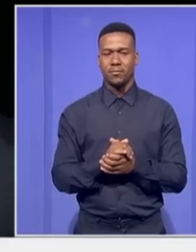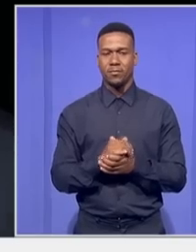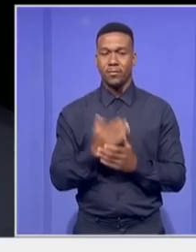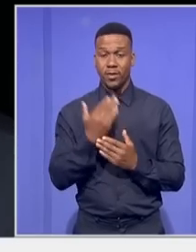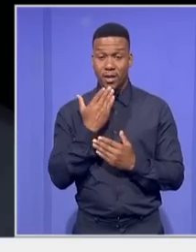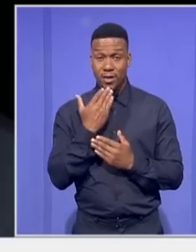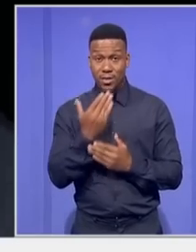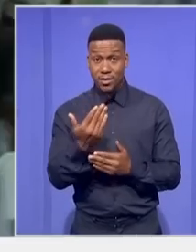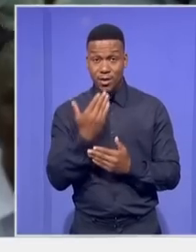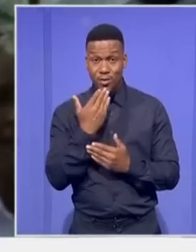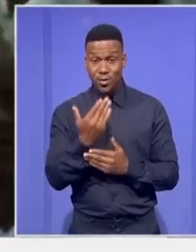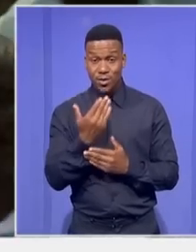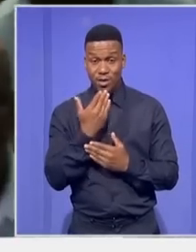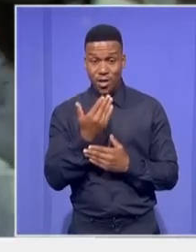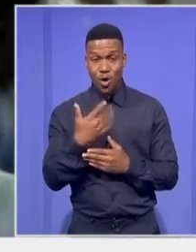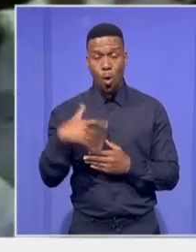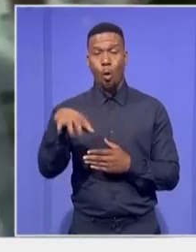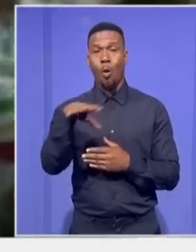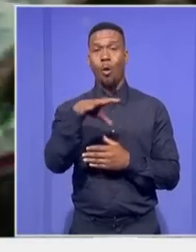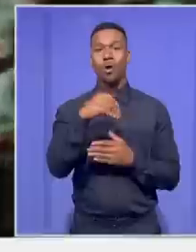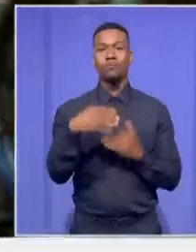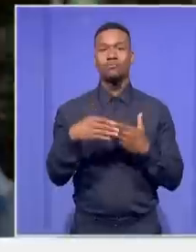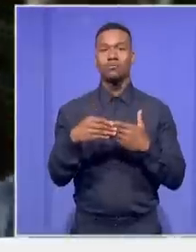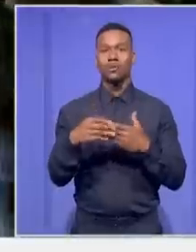Thank you, Democrats.